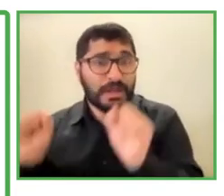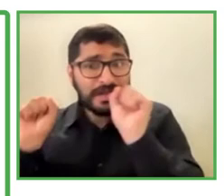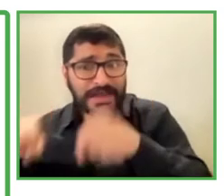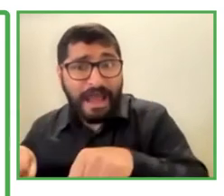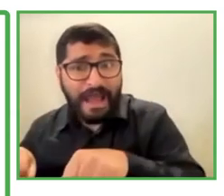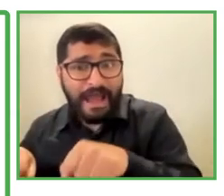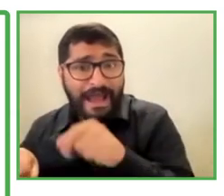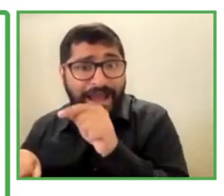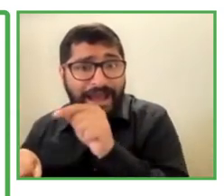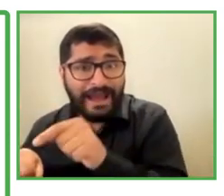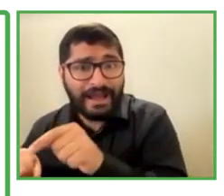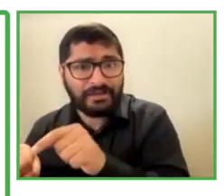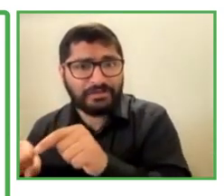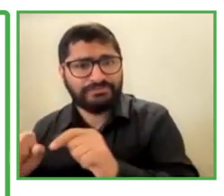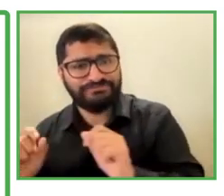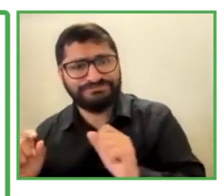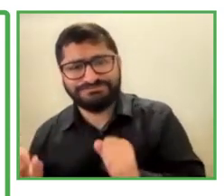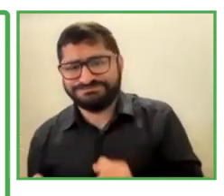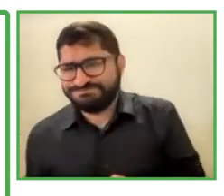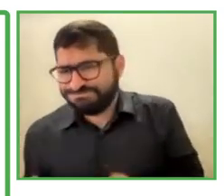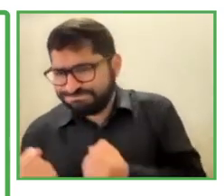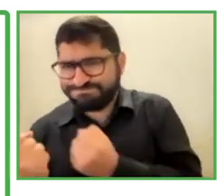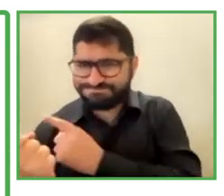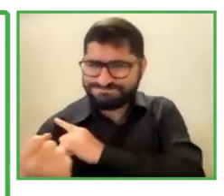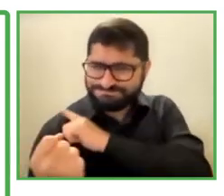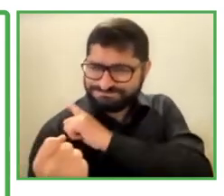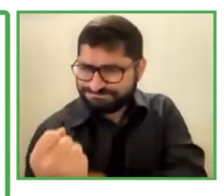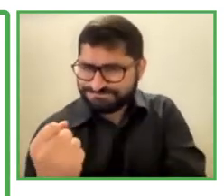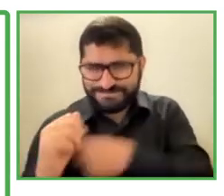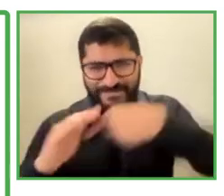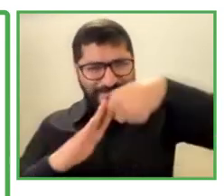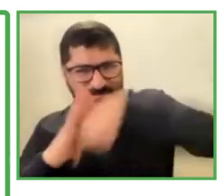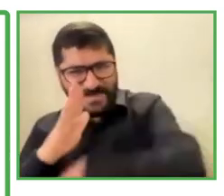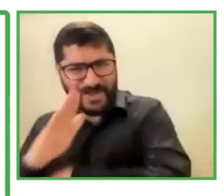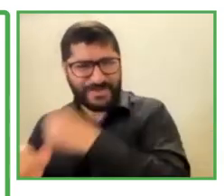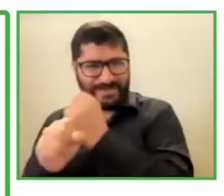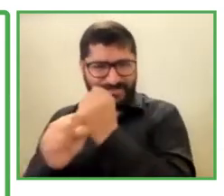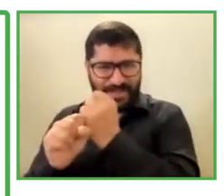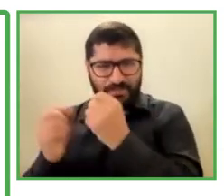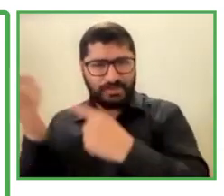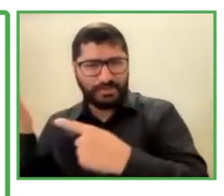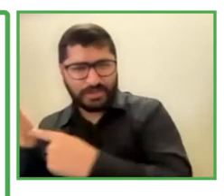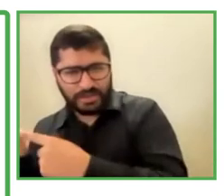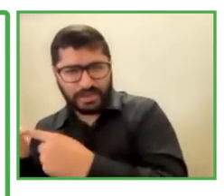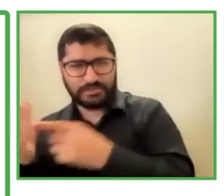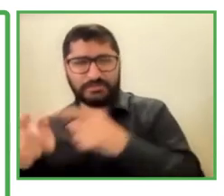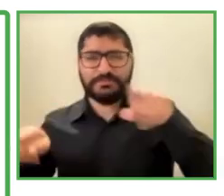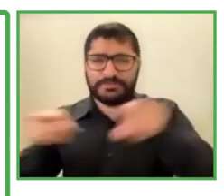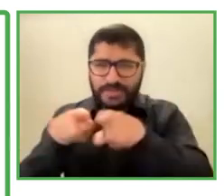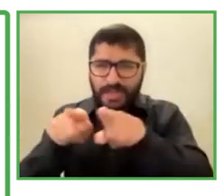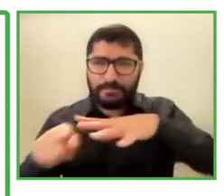and be able to polish these skills, technical skills and social skills.